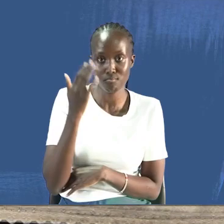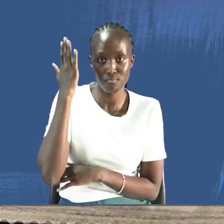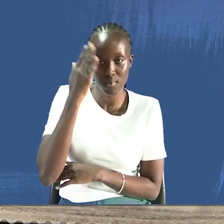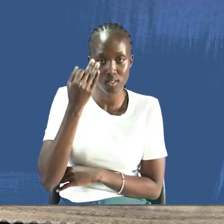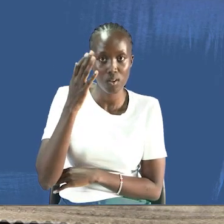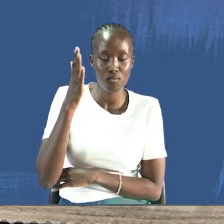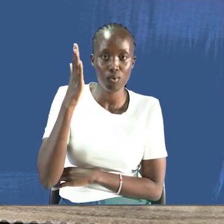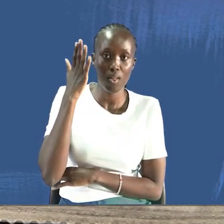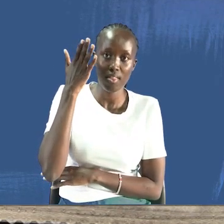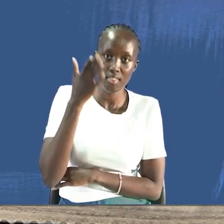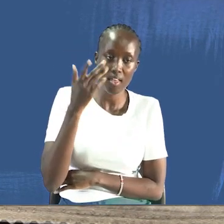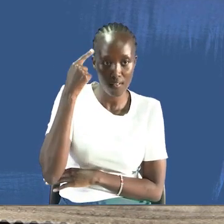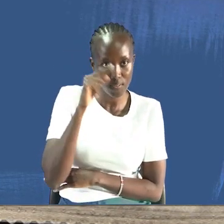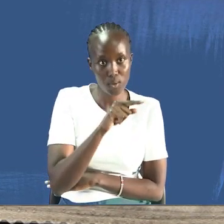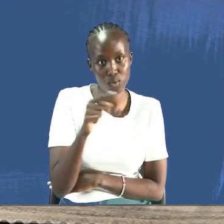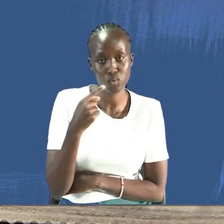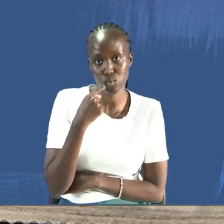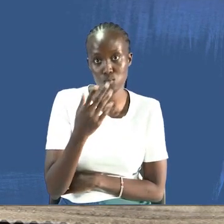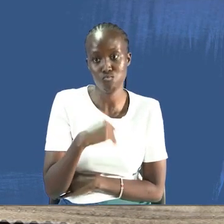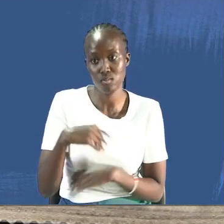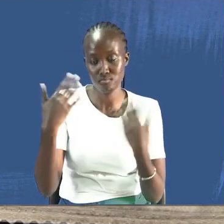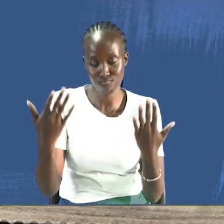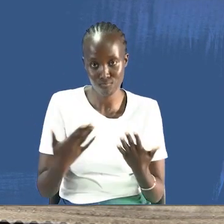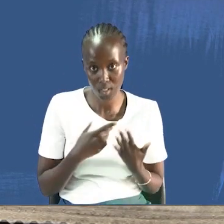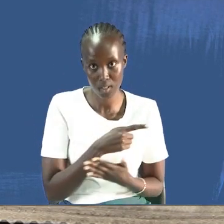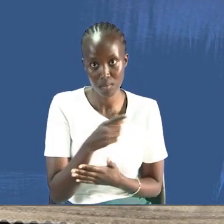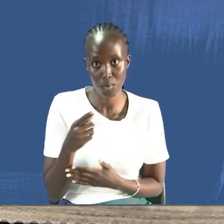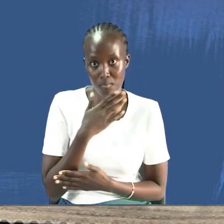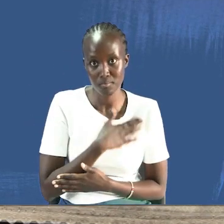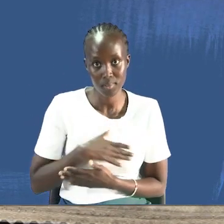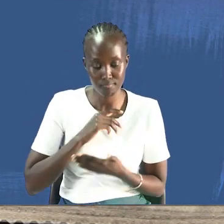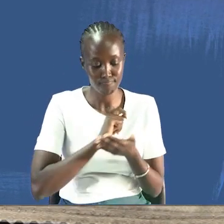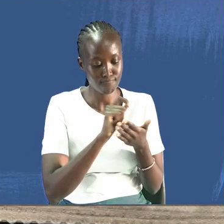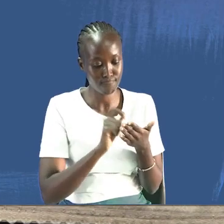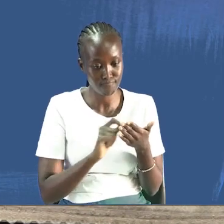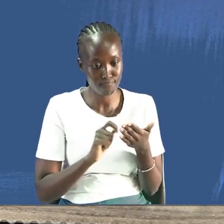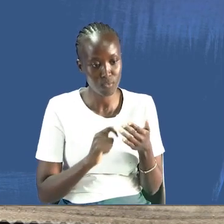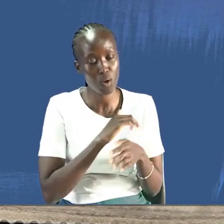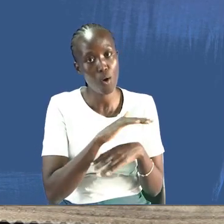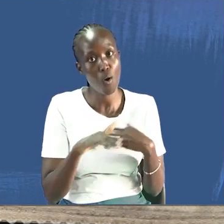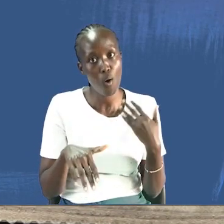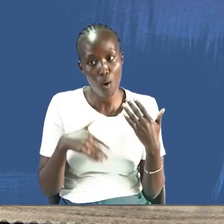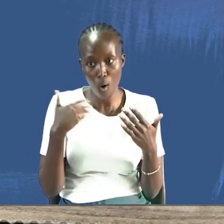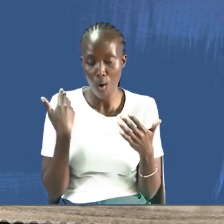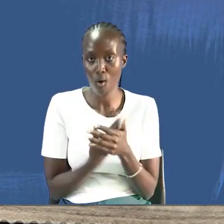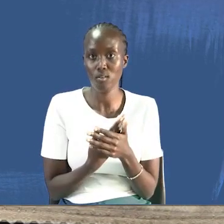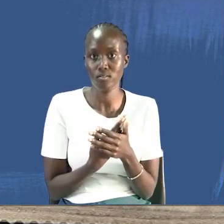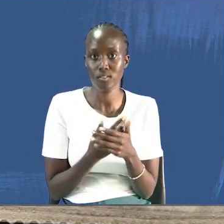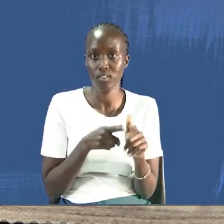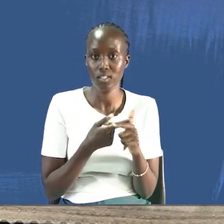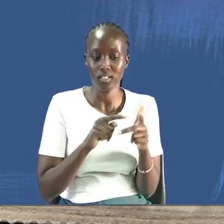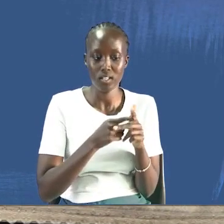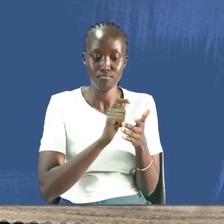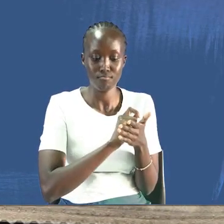of the Lord has been there for you. And so I invite you to take an audit of your life and begin to write